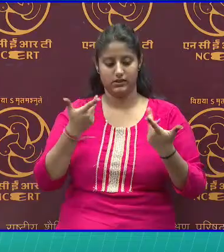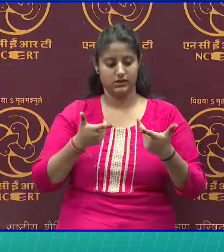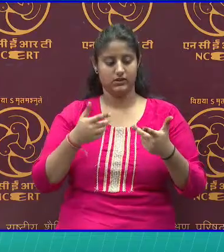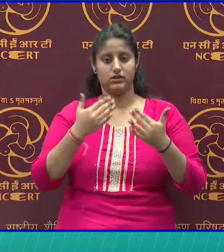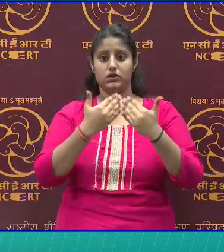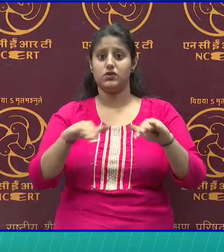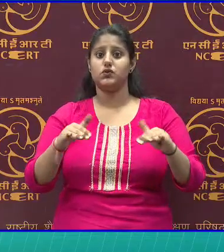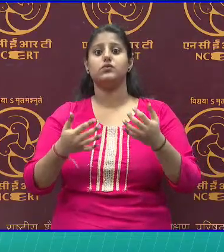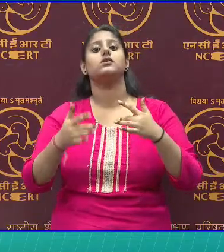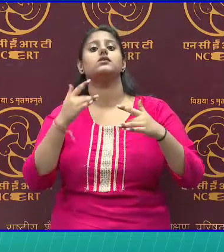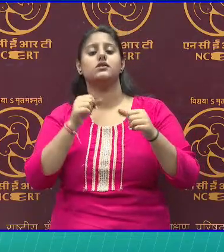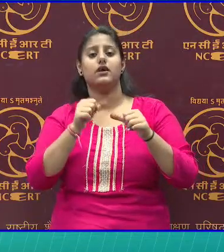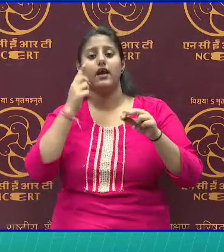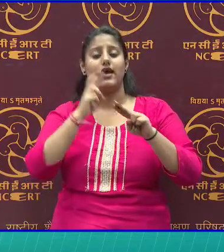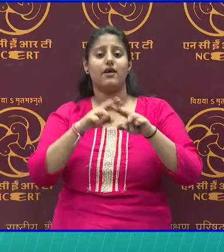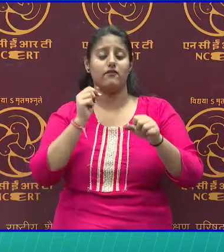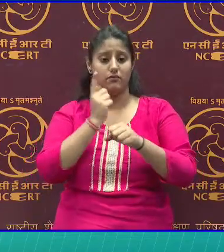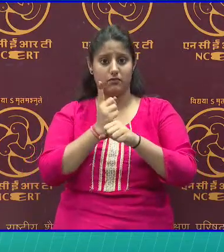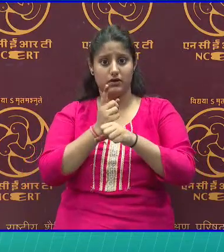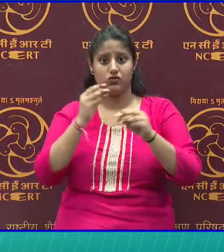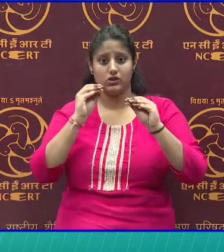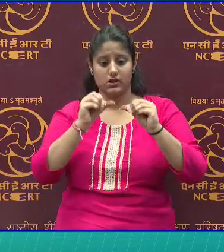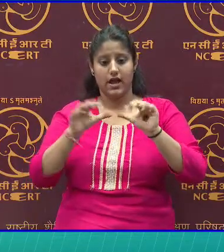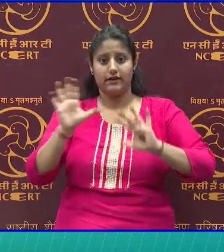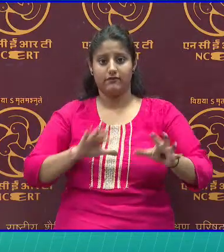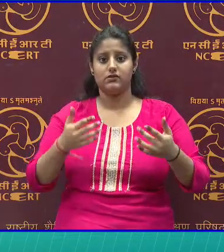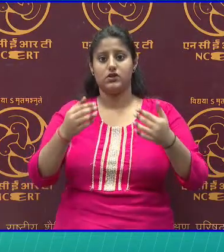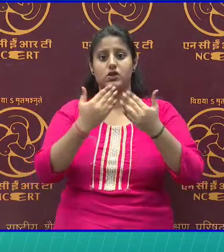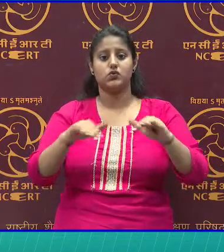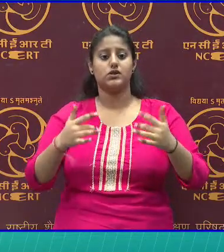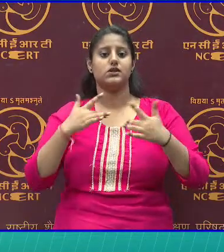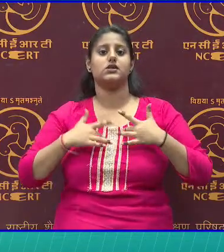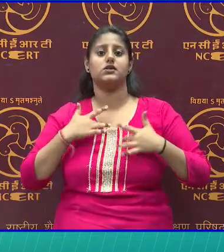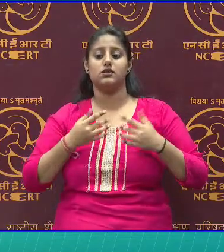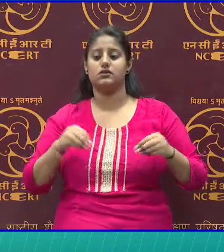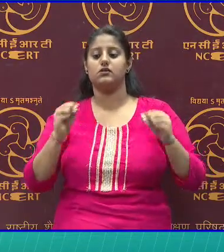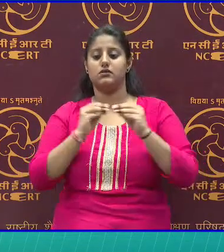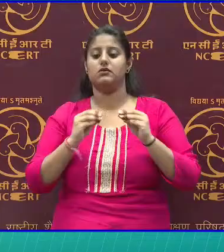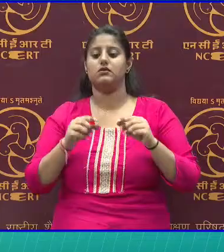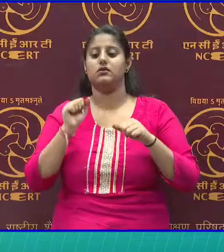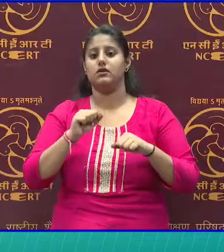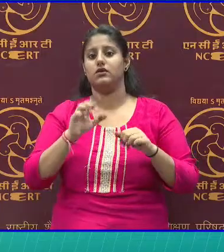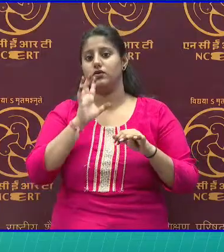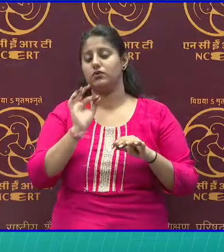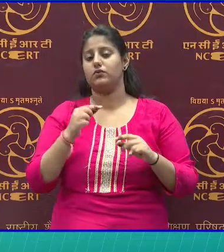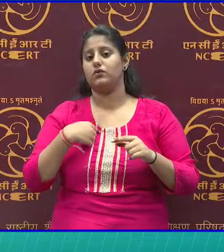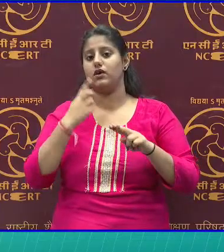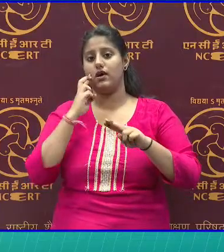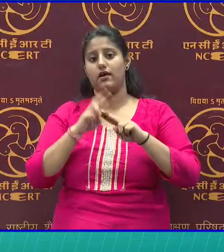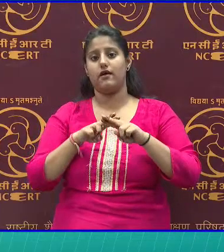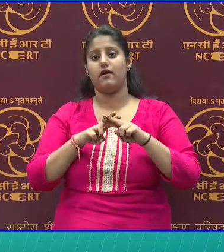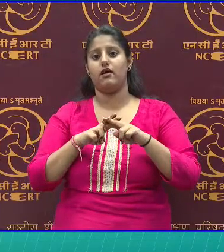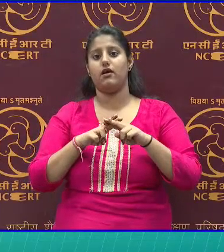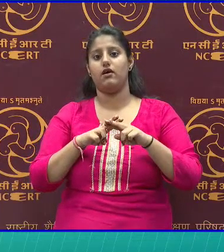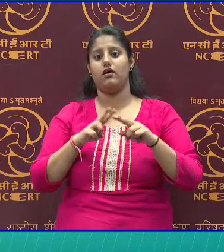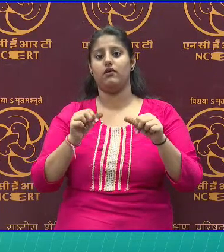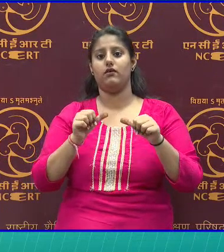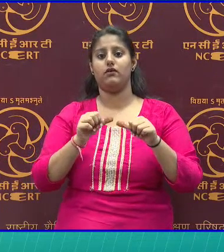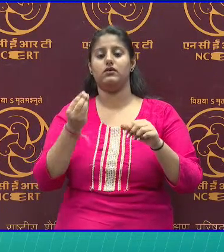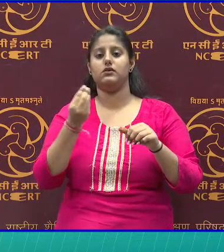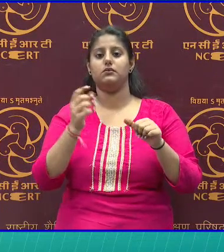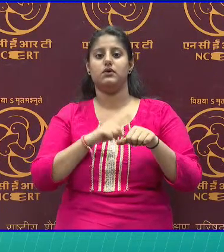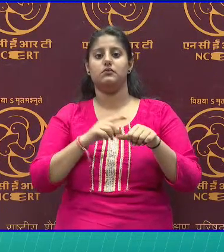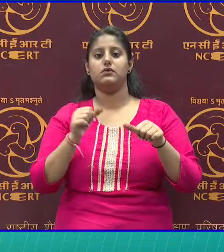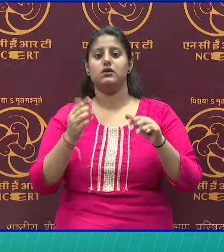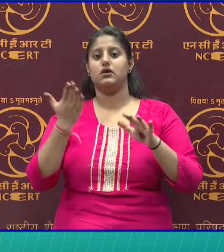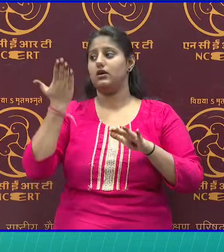generally curious about. True that, sir. And there is something like how things are made. It's that for children to do it. An activity is given like recycle paper.